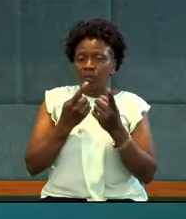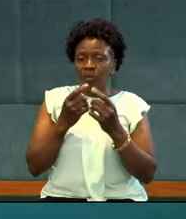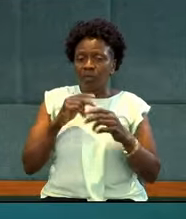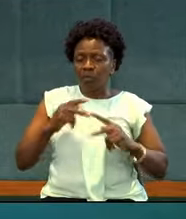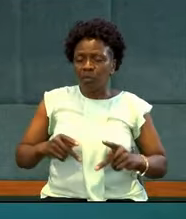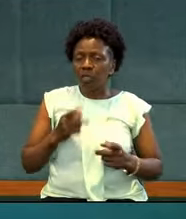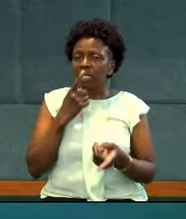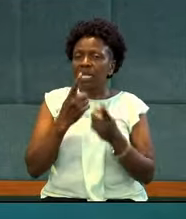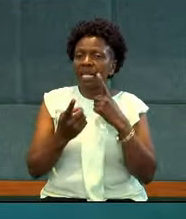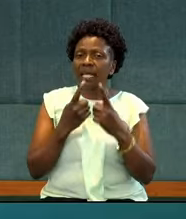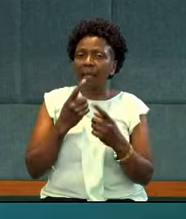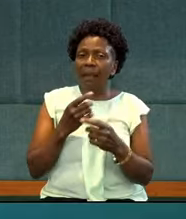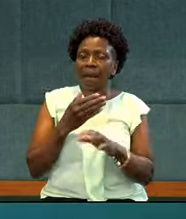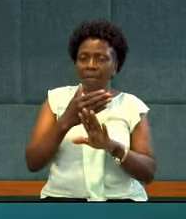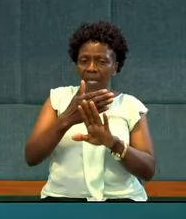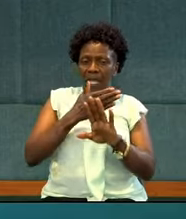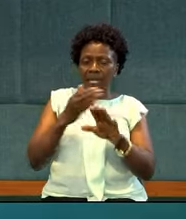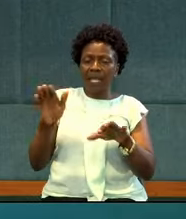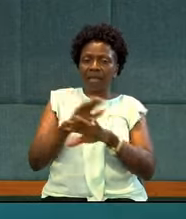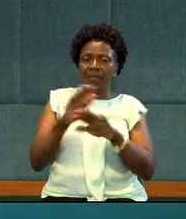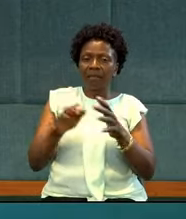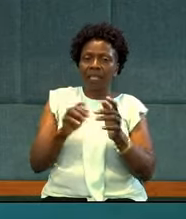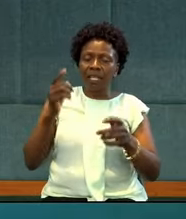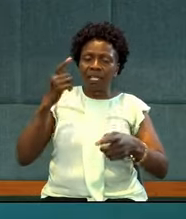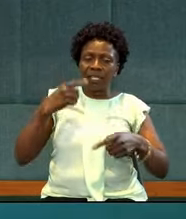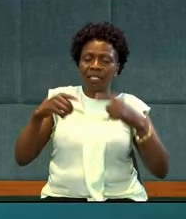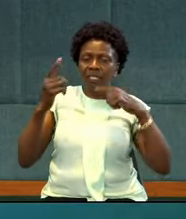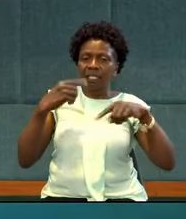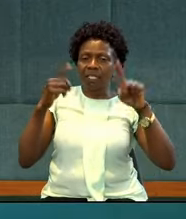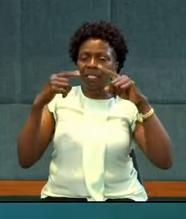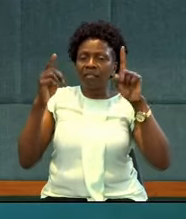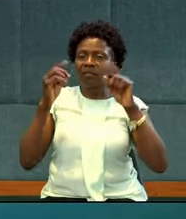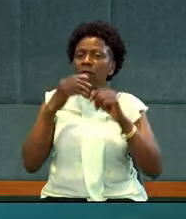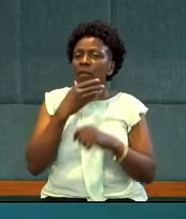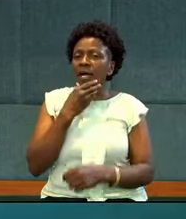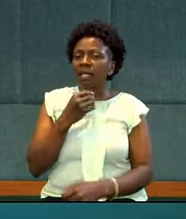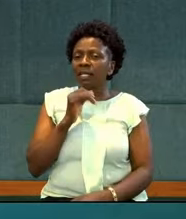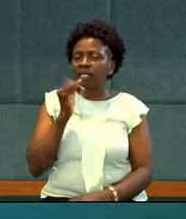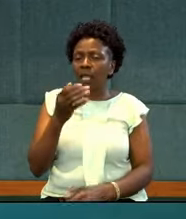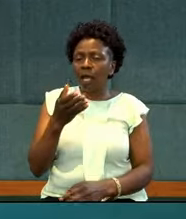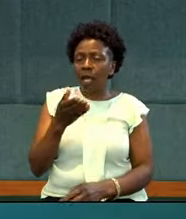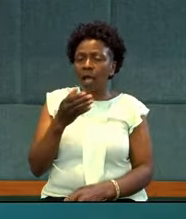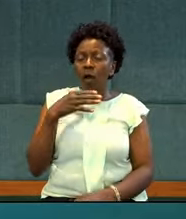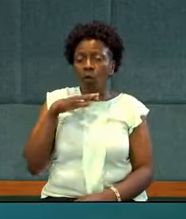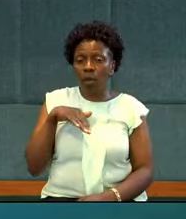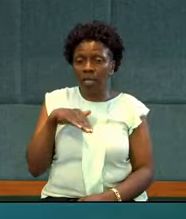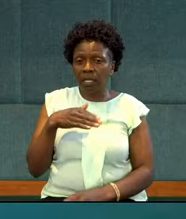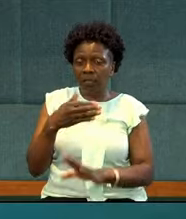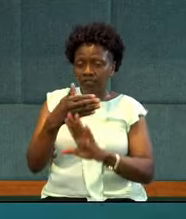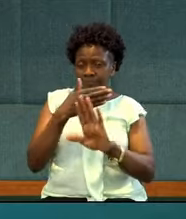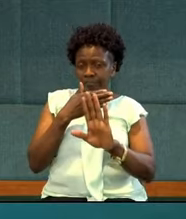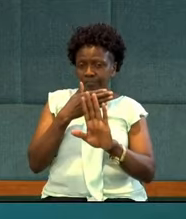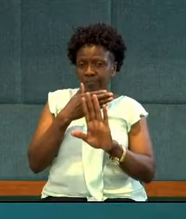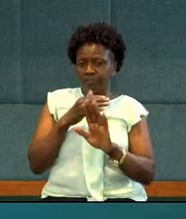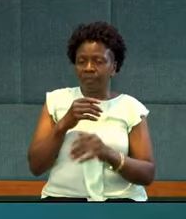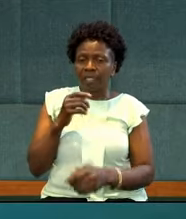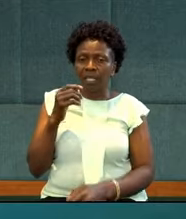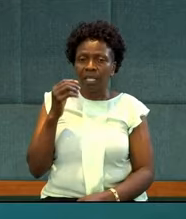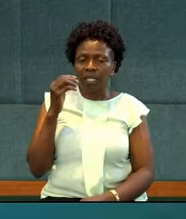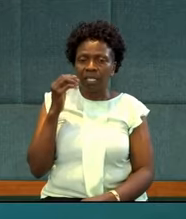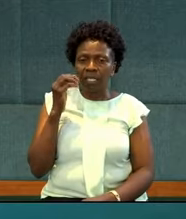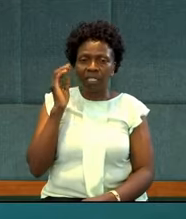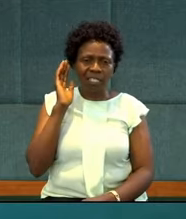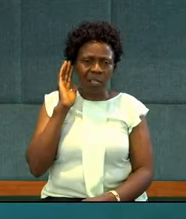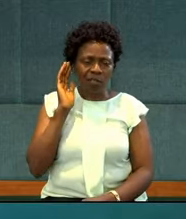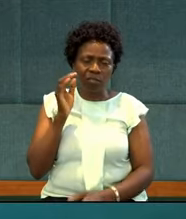saying, behind every successful man, there is a woman. It sounds true,